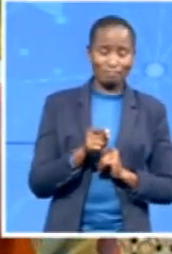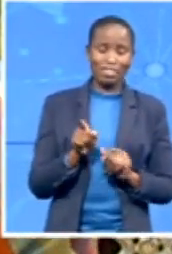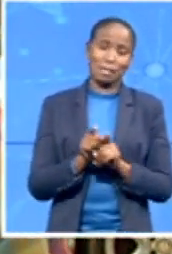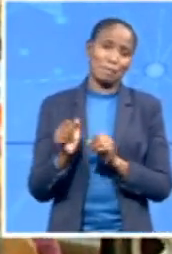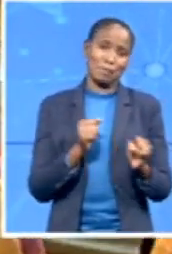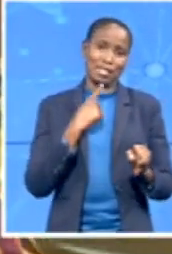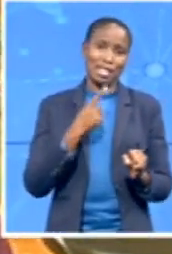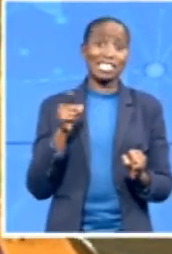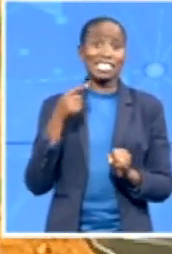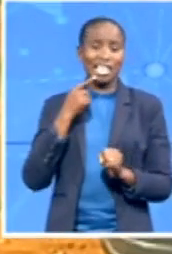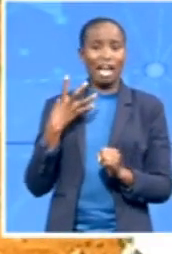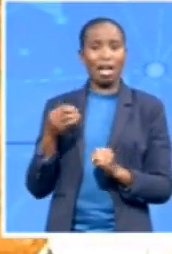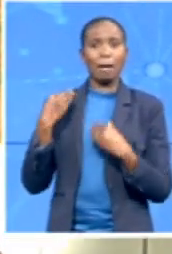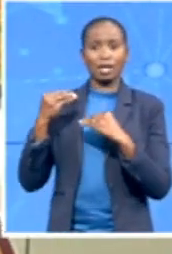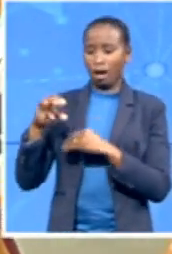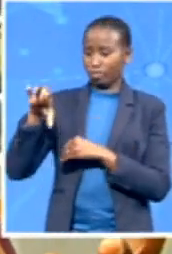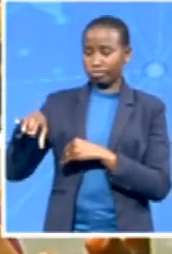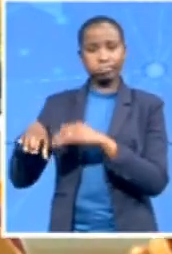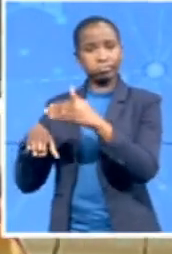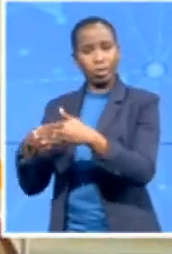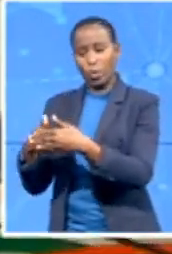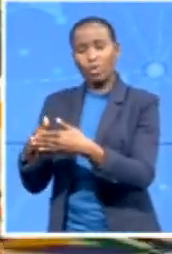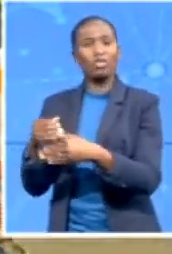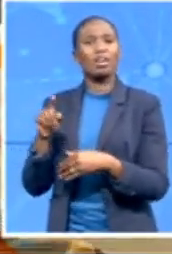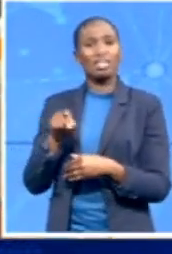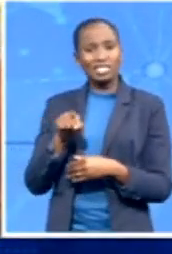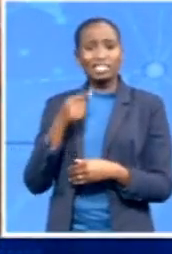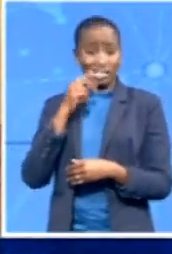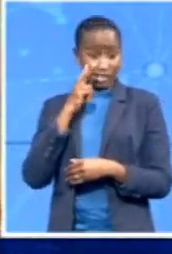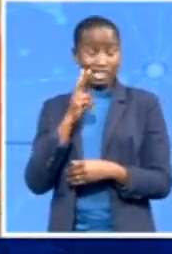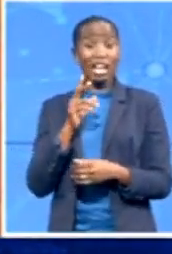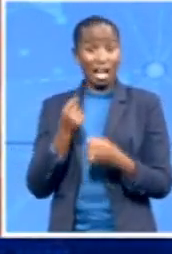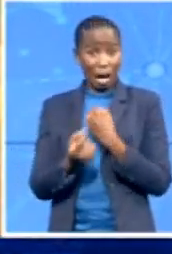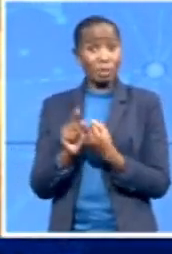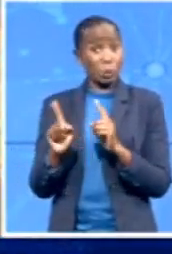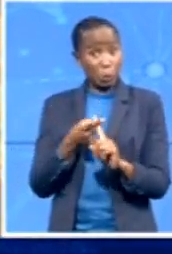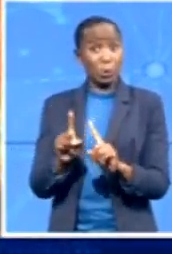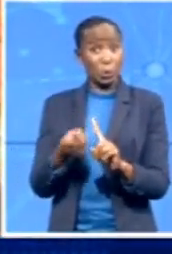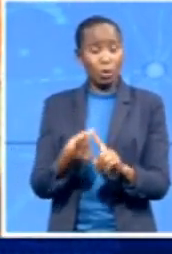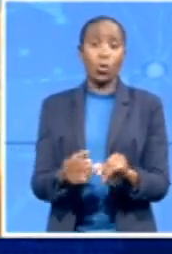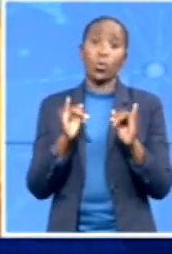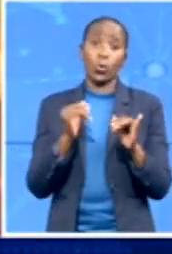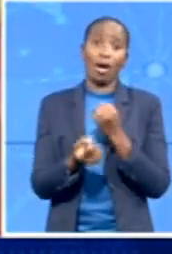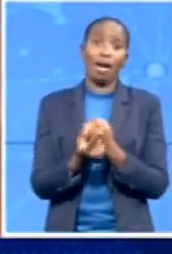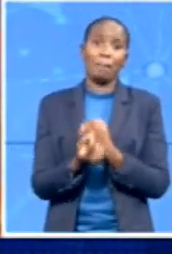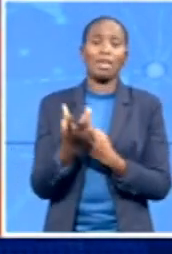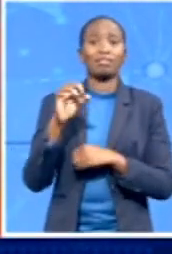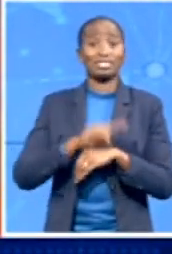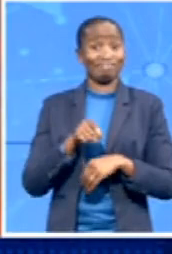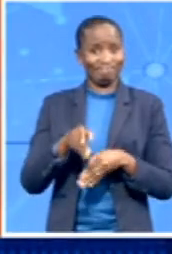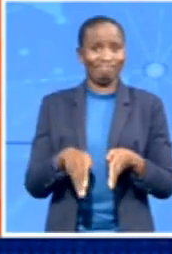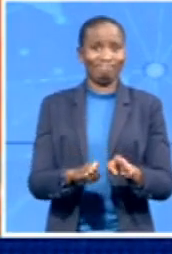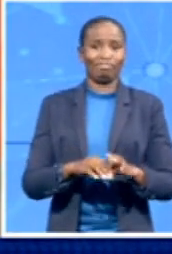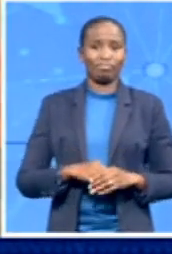witnesses accidents happening due to the state of the road here. He says that you need advanced